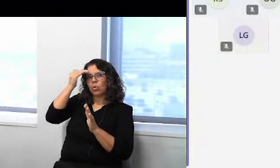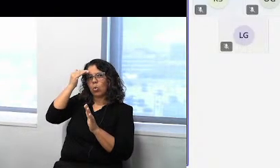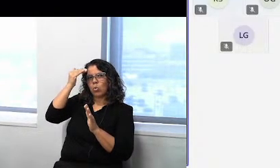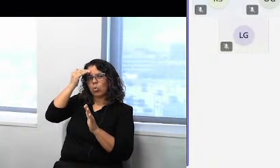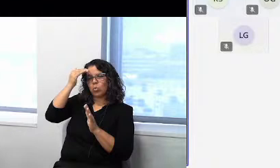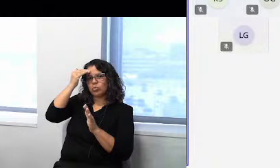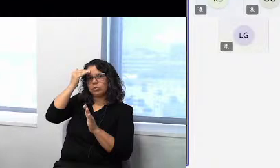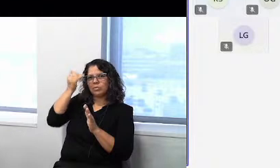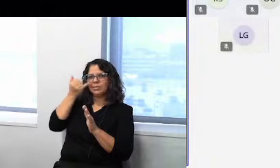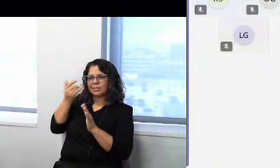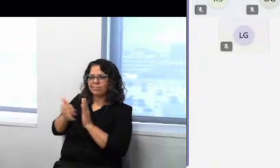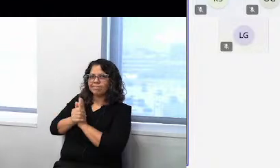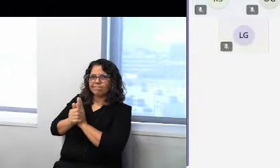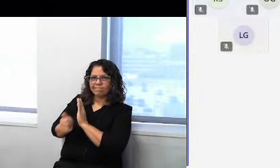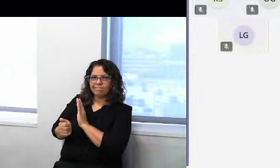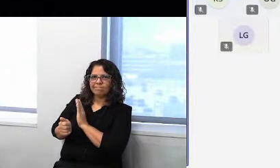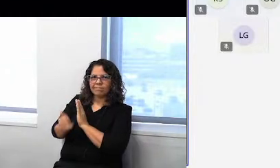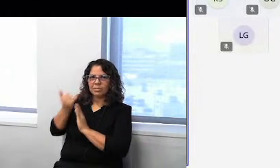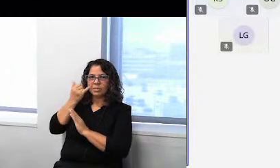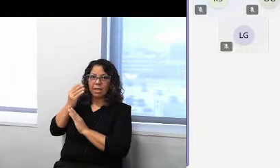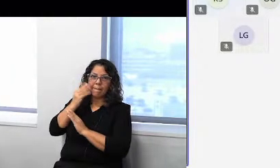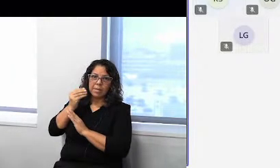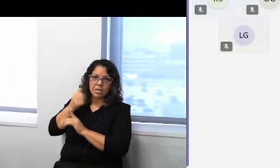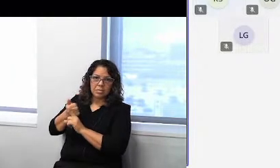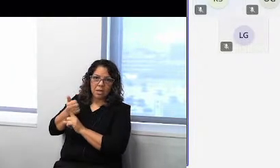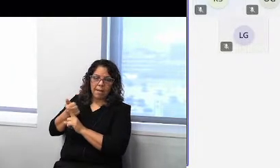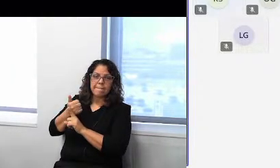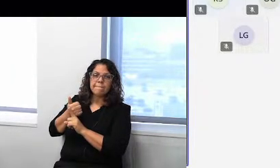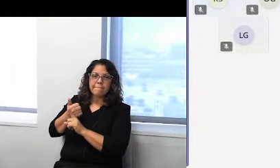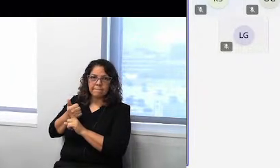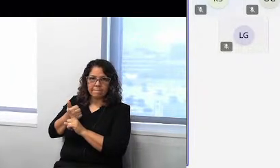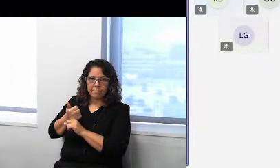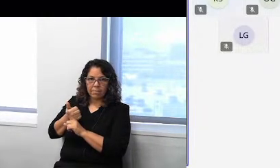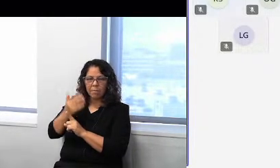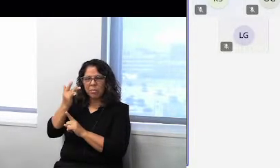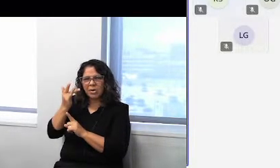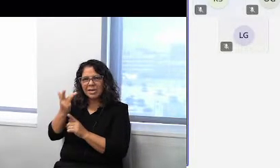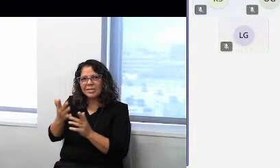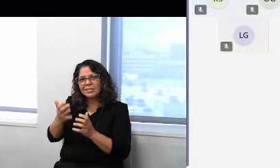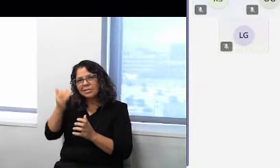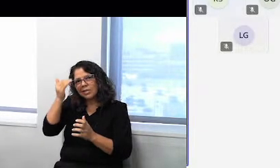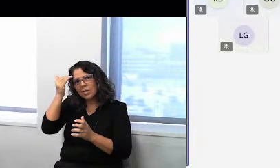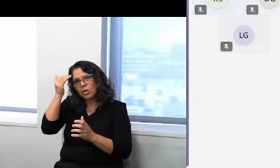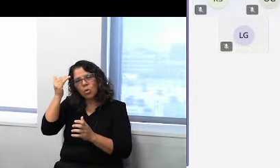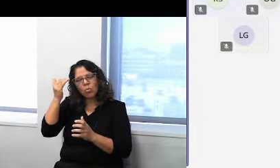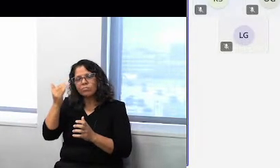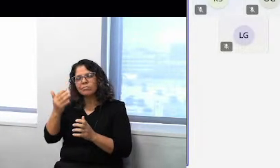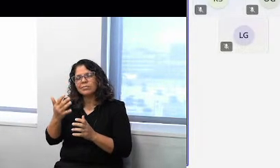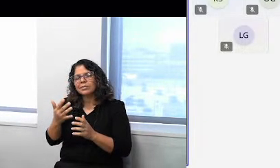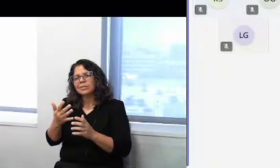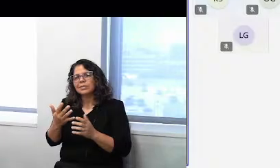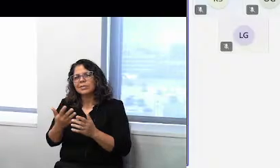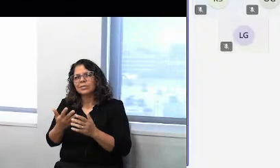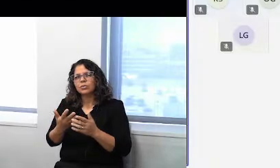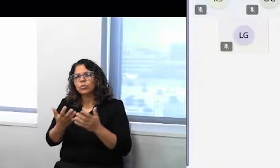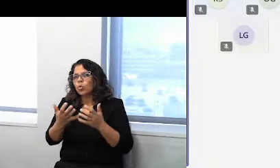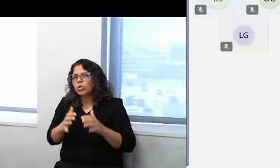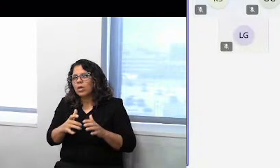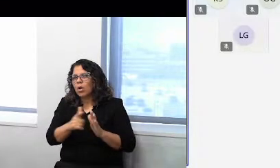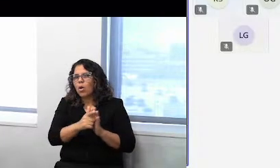objection that you're testifying or arguing. Are we clear with that? So could you start again and just, take it in pieces like a good meal? Go ahead.